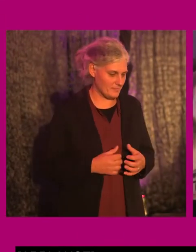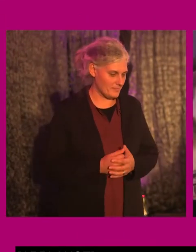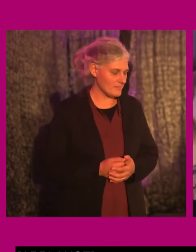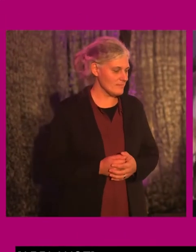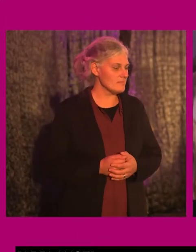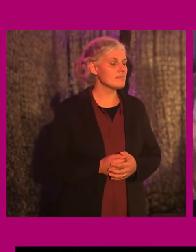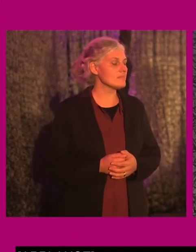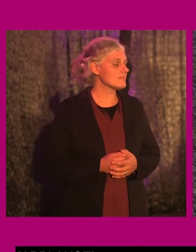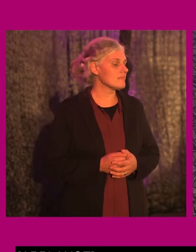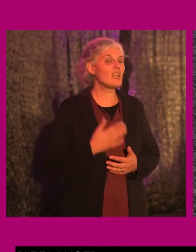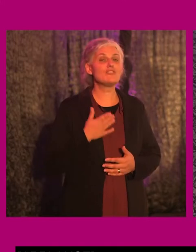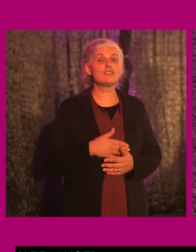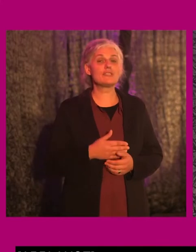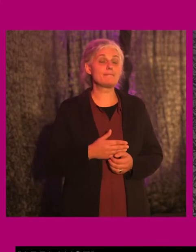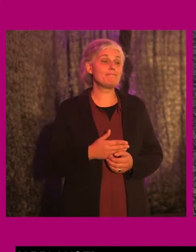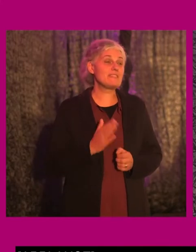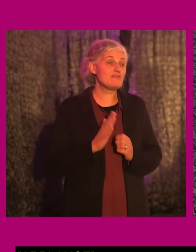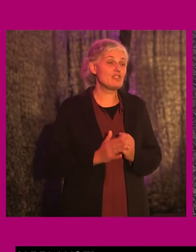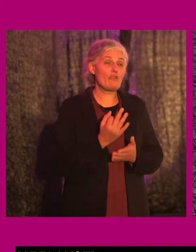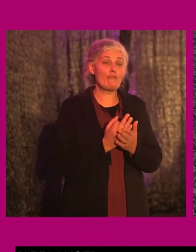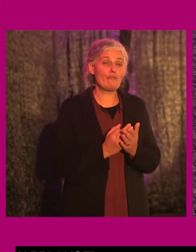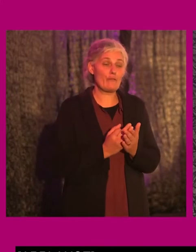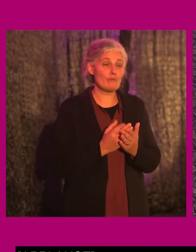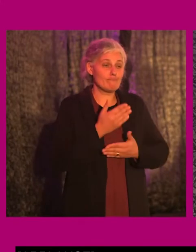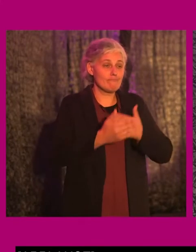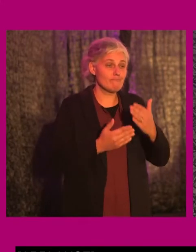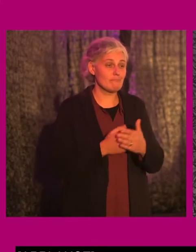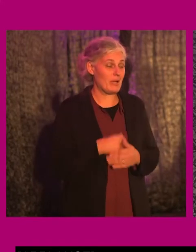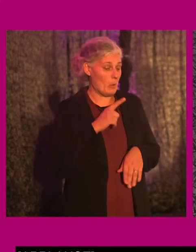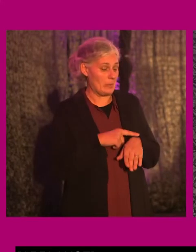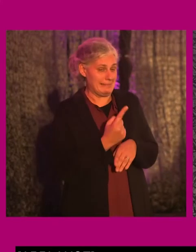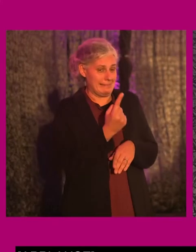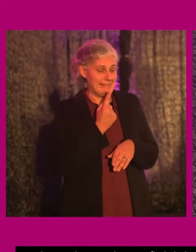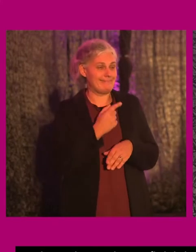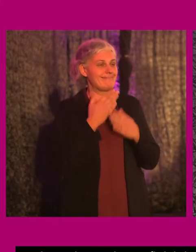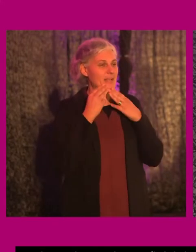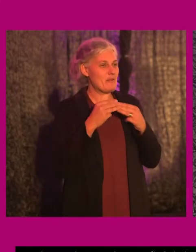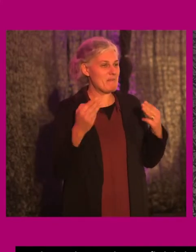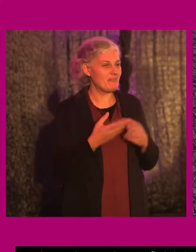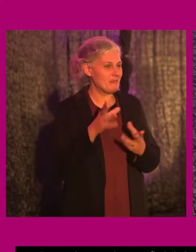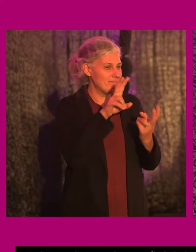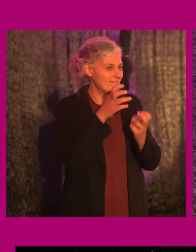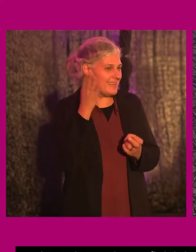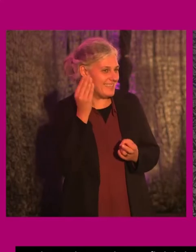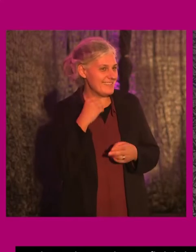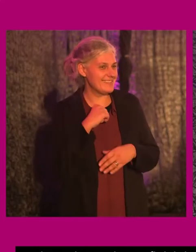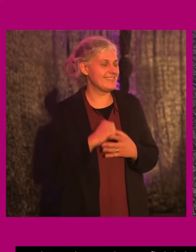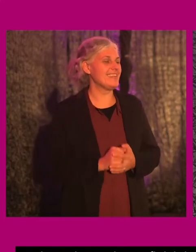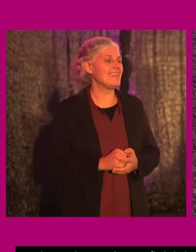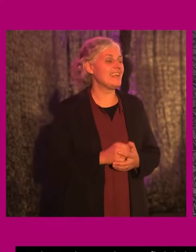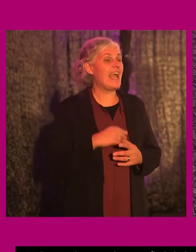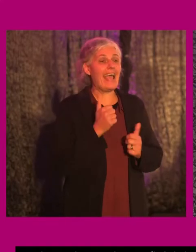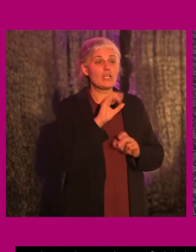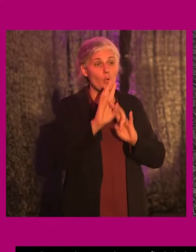I was just going to finish by saying a few more lines, but we've already had our time up signed, so I'm just going to say thank you very much for listening to us. And if you do have any